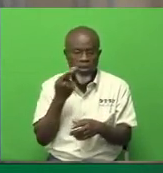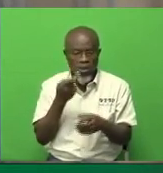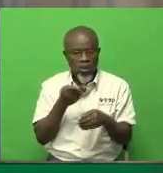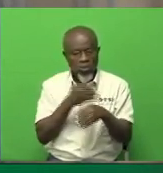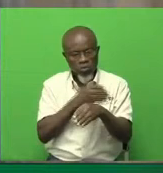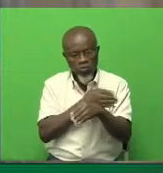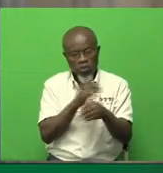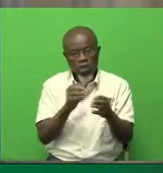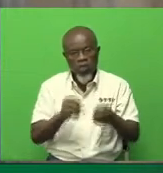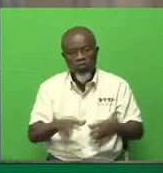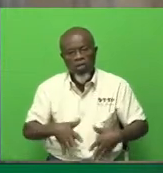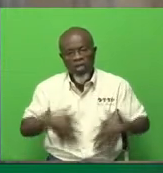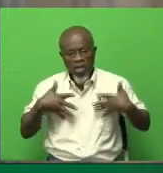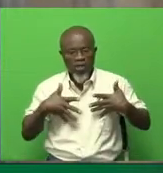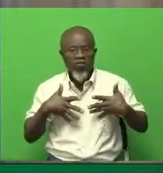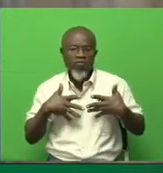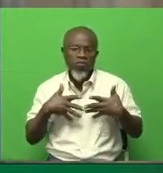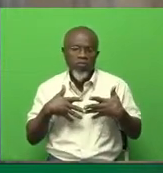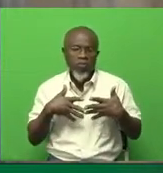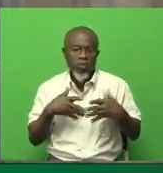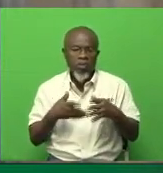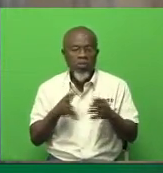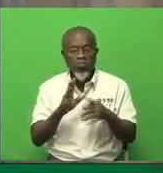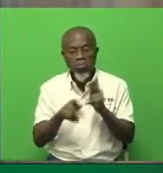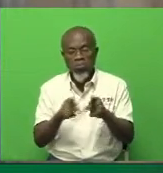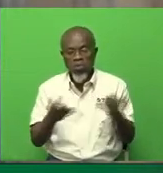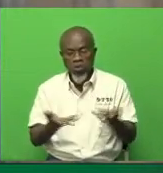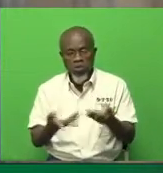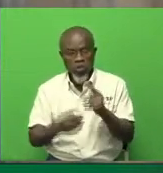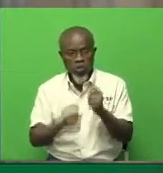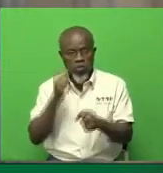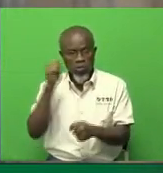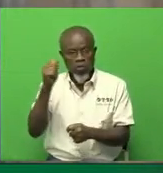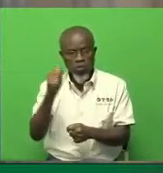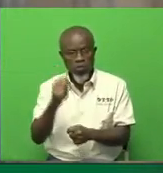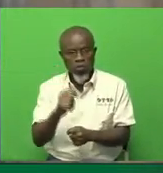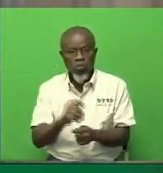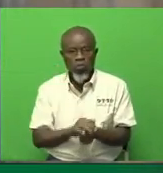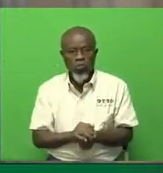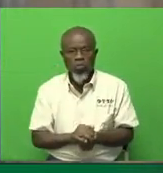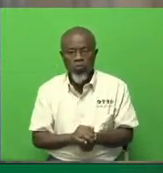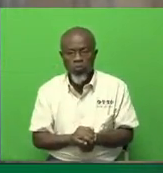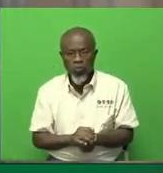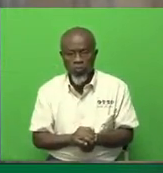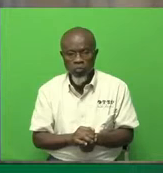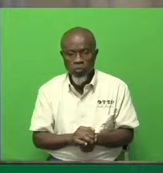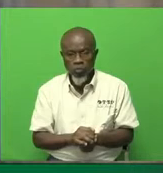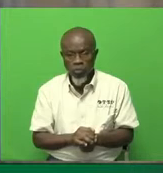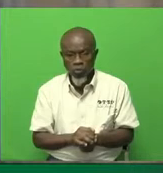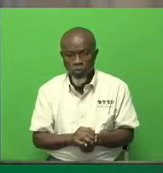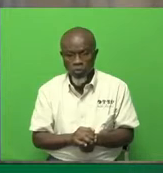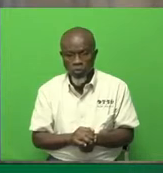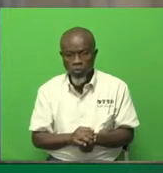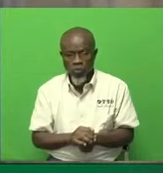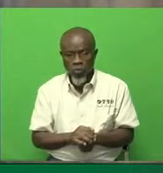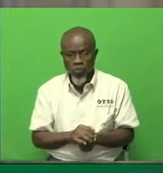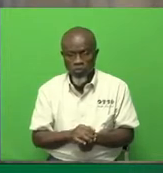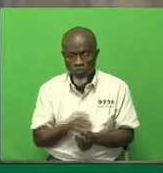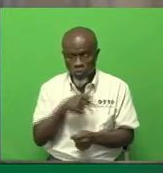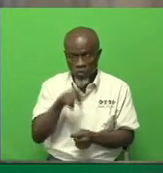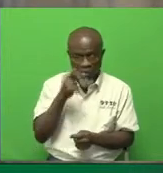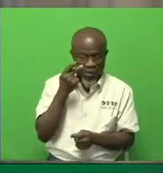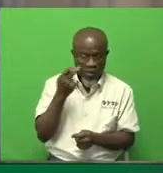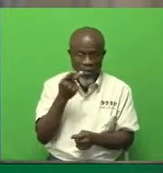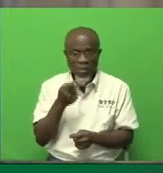of Trinidad and Tobago the premises seeing these dire consequences manifested by 2020s because I think they are already